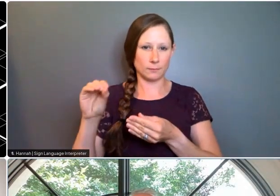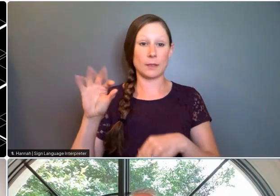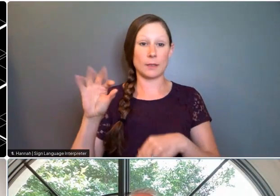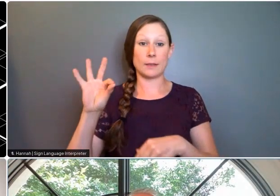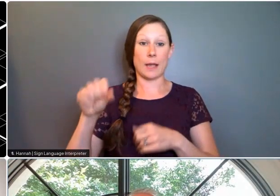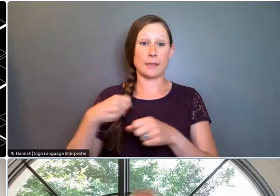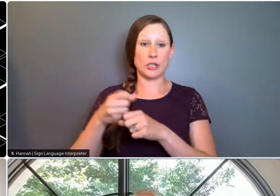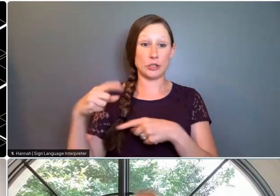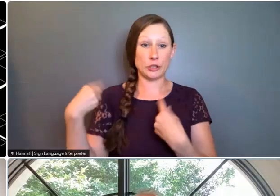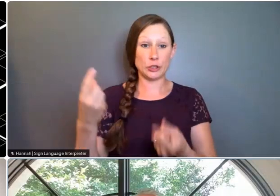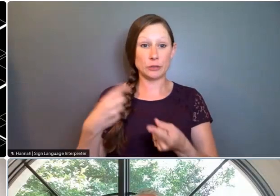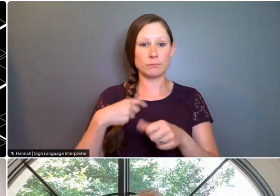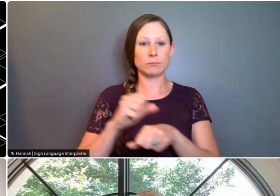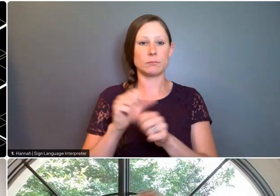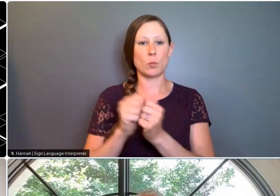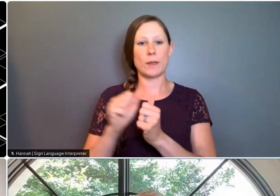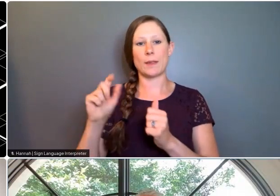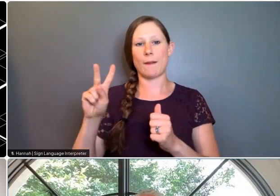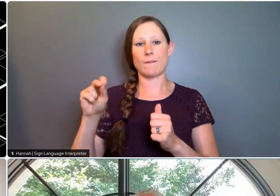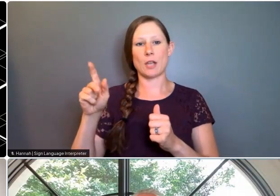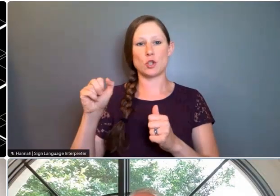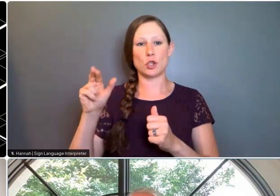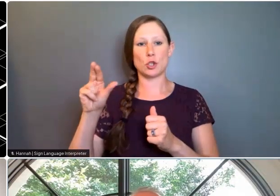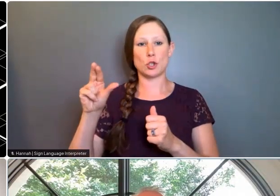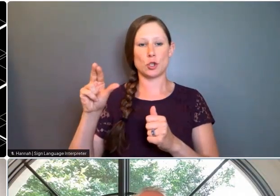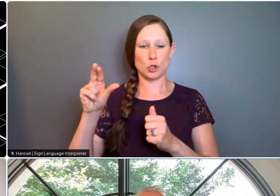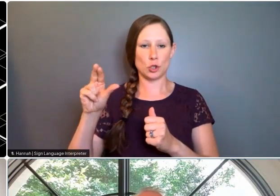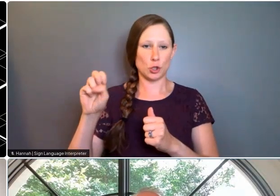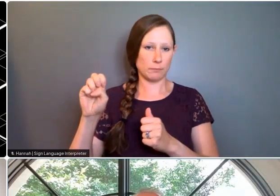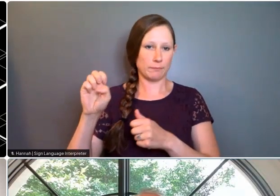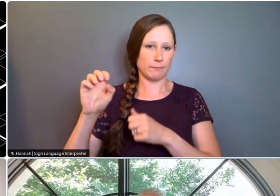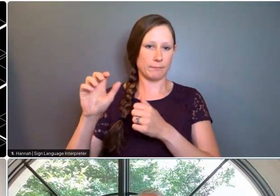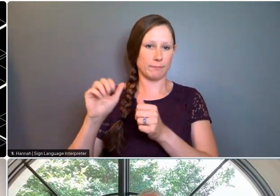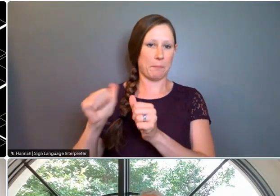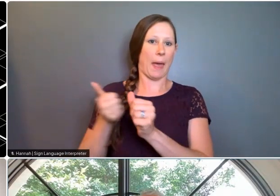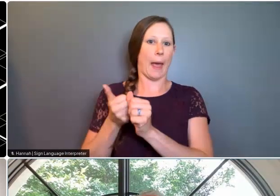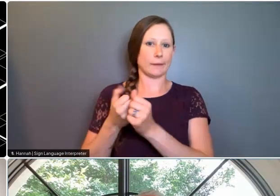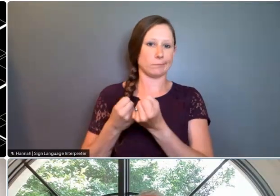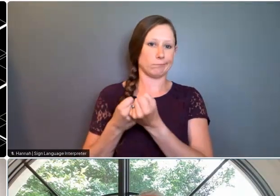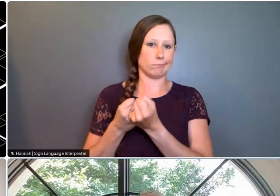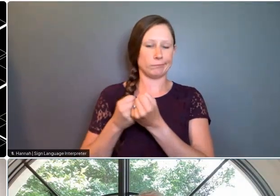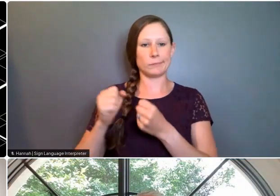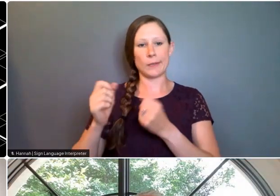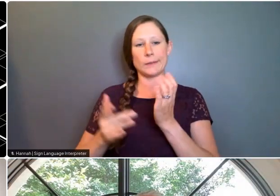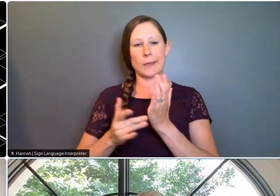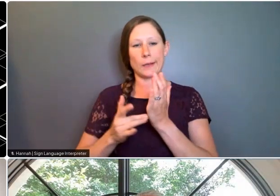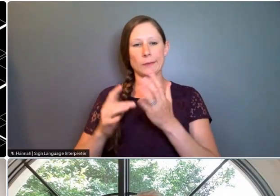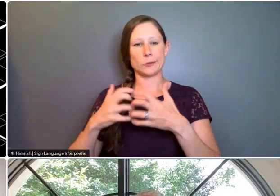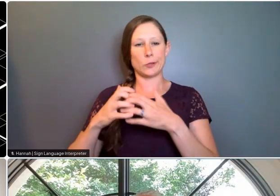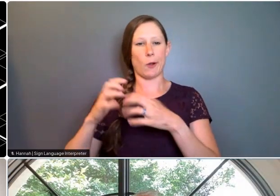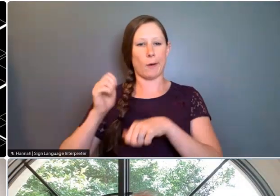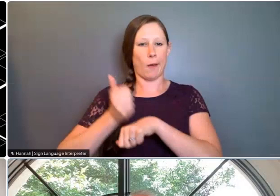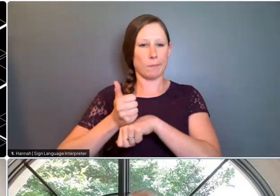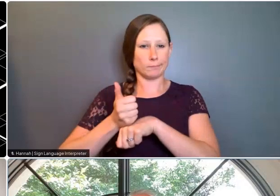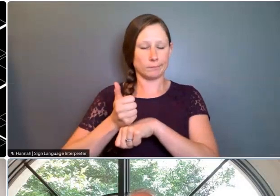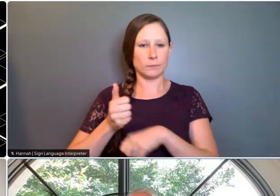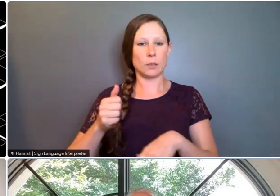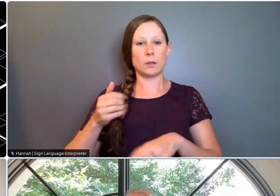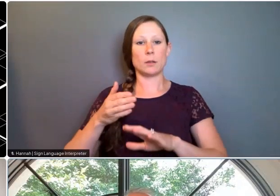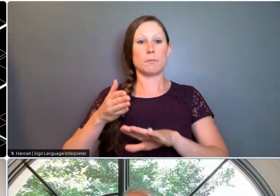I worked with venture-backed tech startups, either right post-IPO